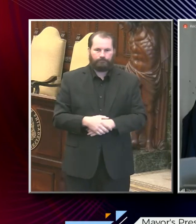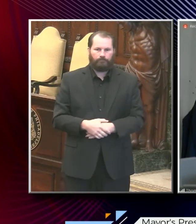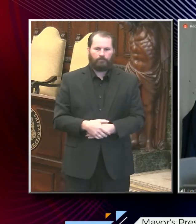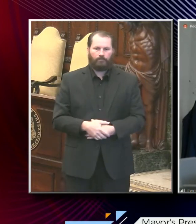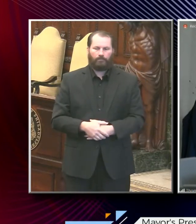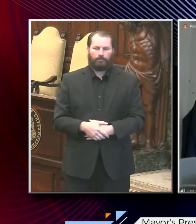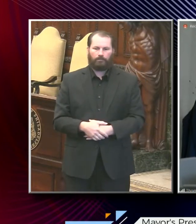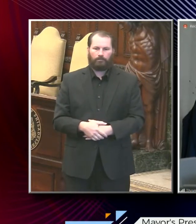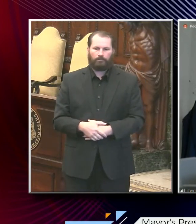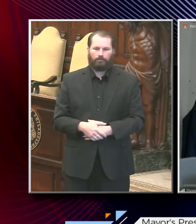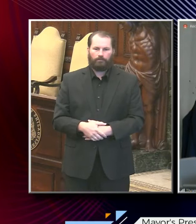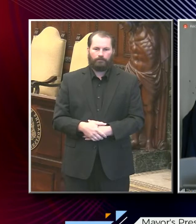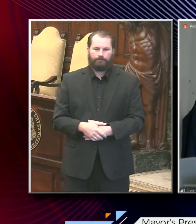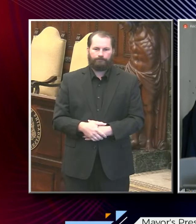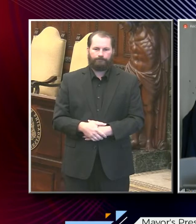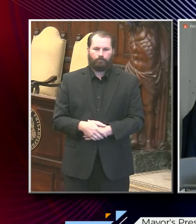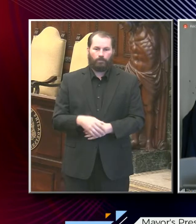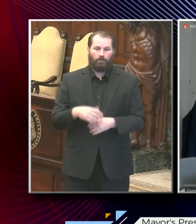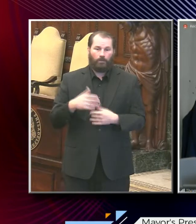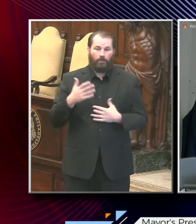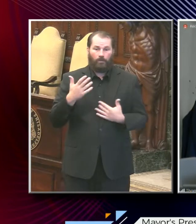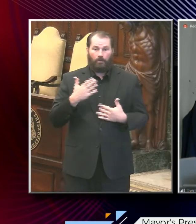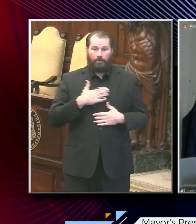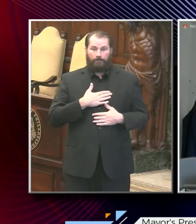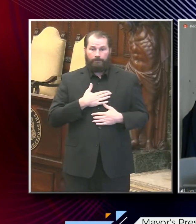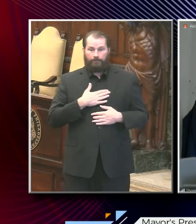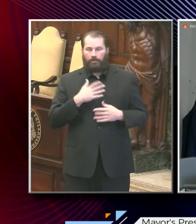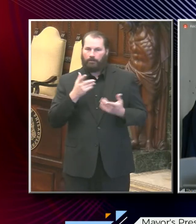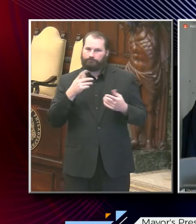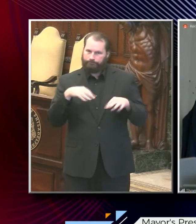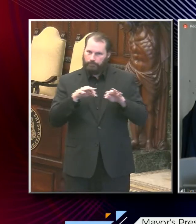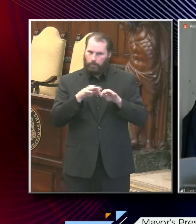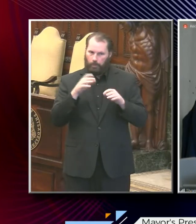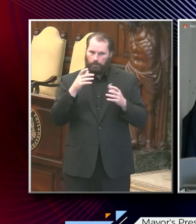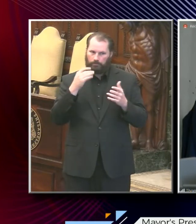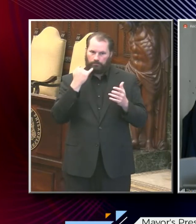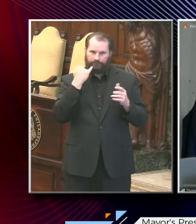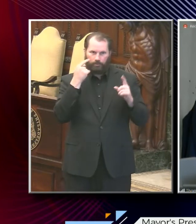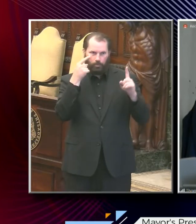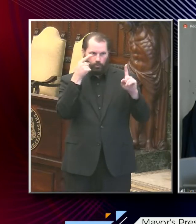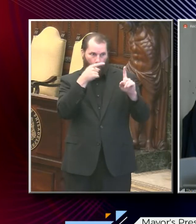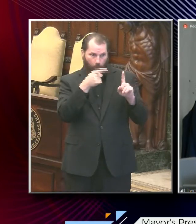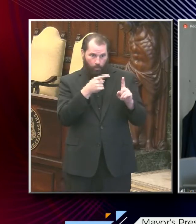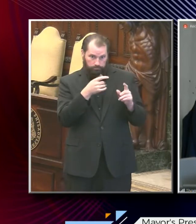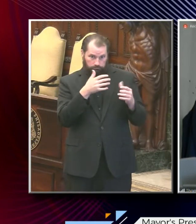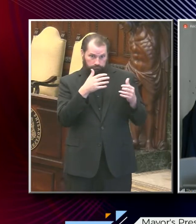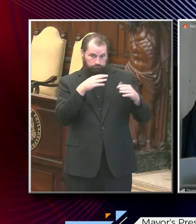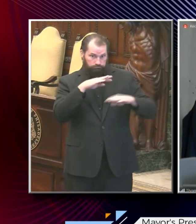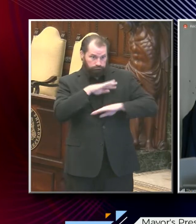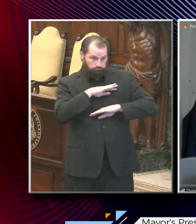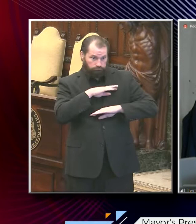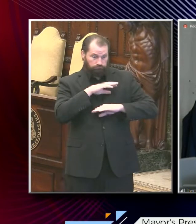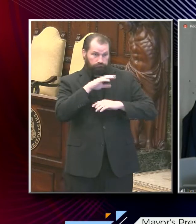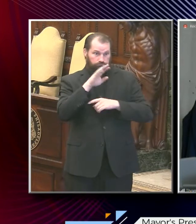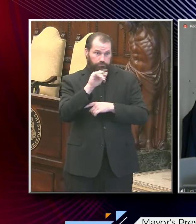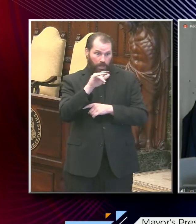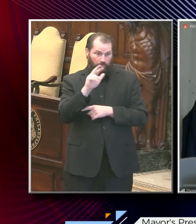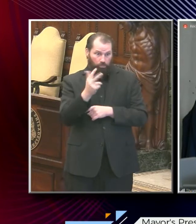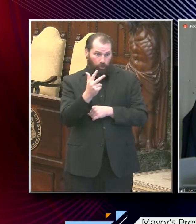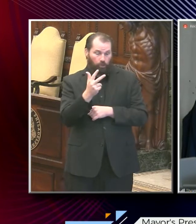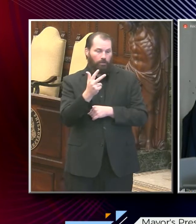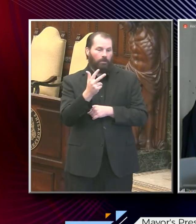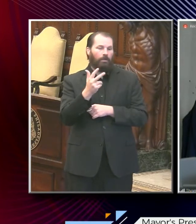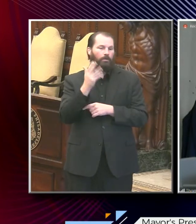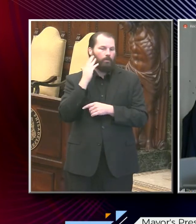if we meet our targets laid out in our green plan by July 3rd. Now, it's important to emphasize again, as I emphasized last